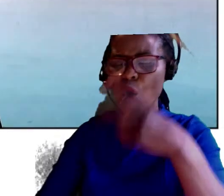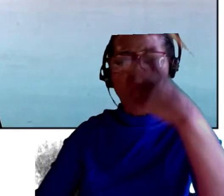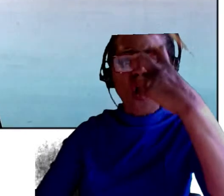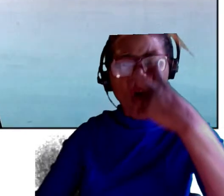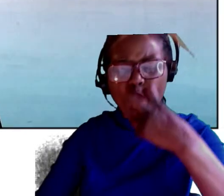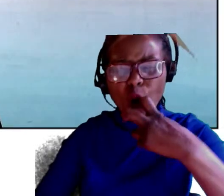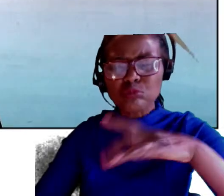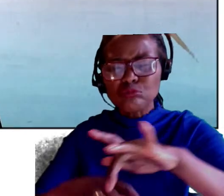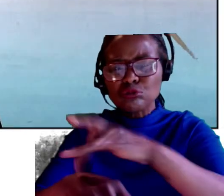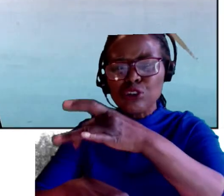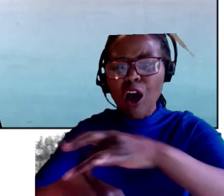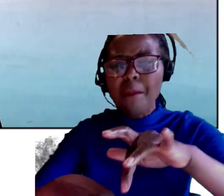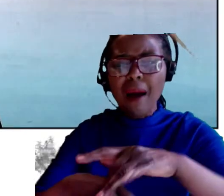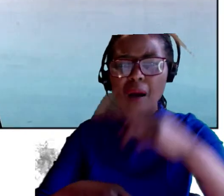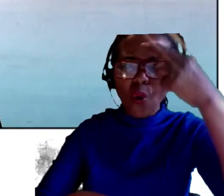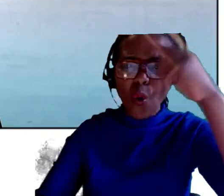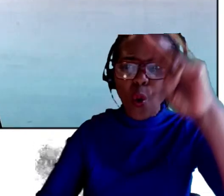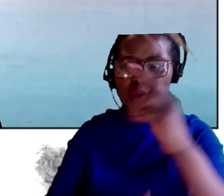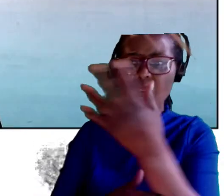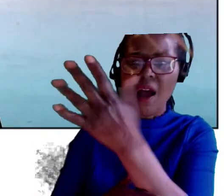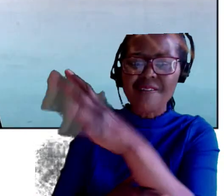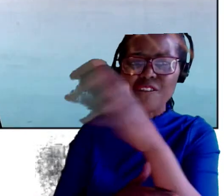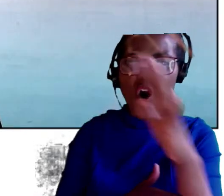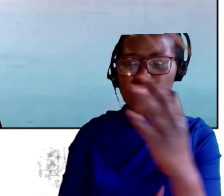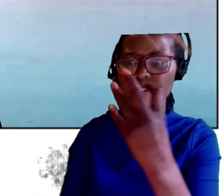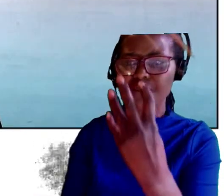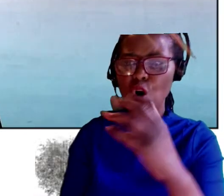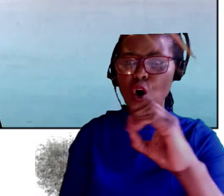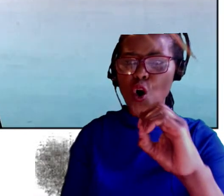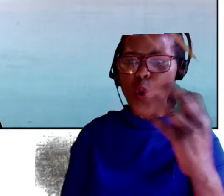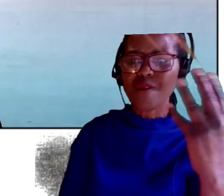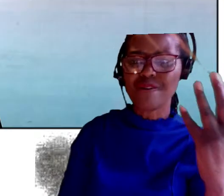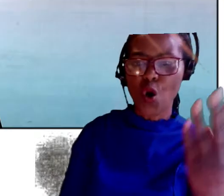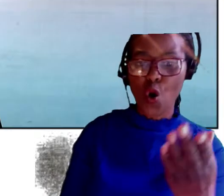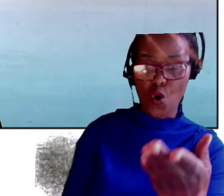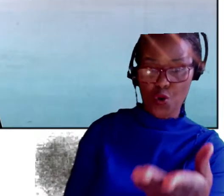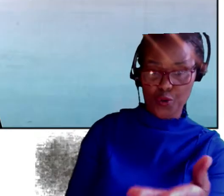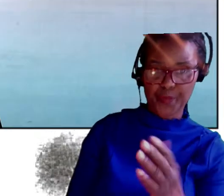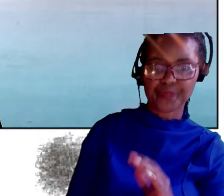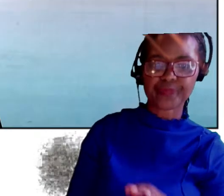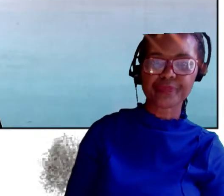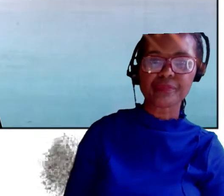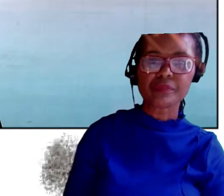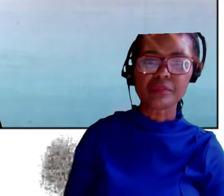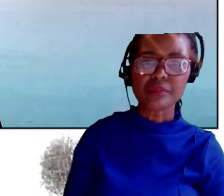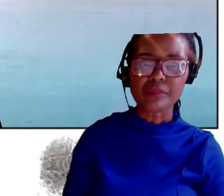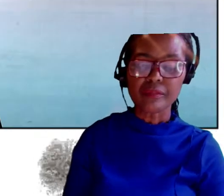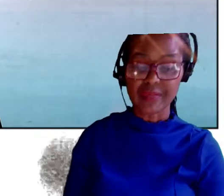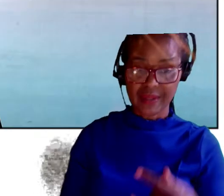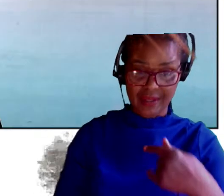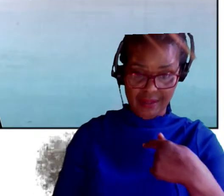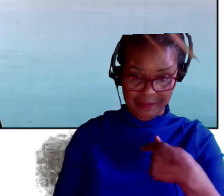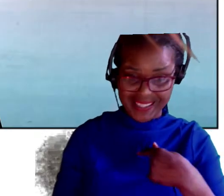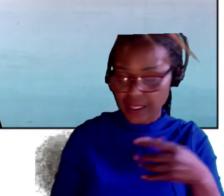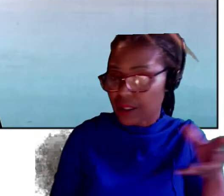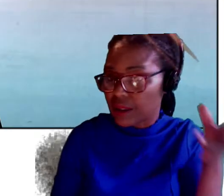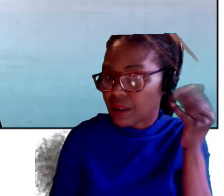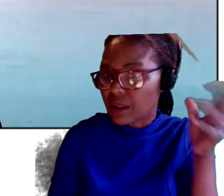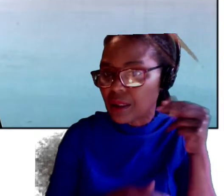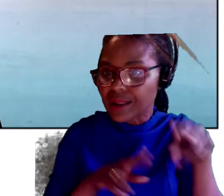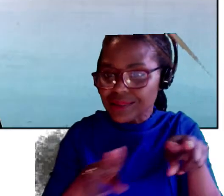a moment where I was auditing unlabeled tapes and became spellbound by the recording of a